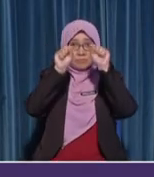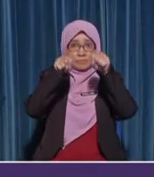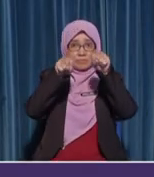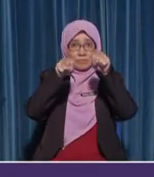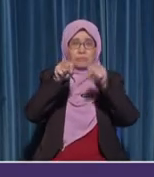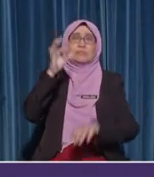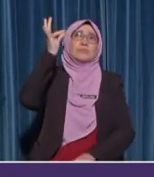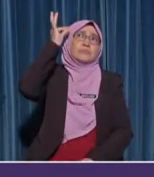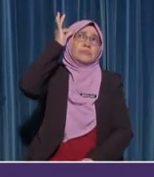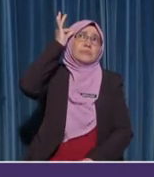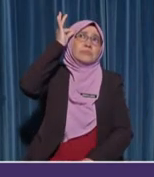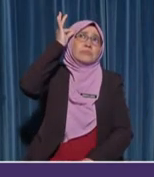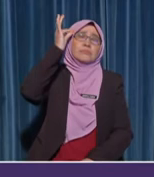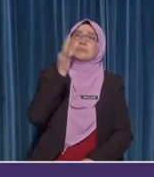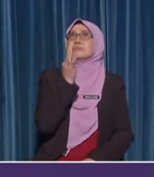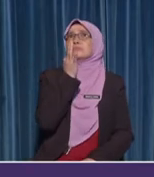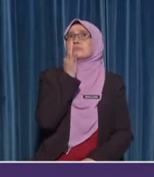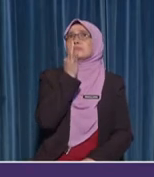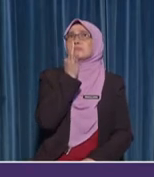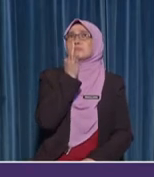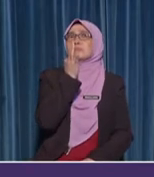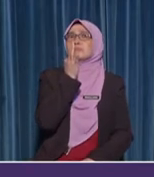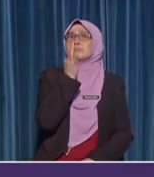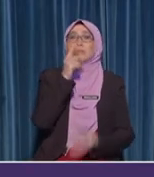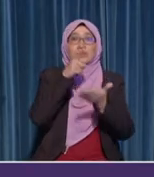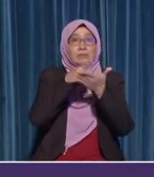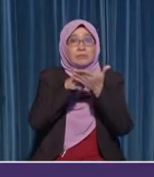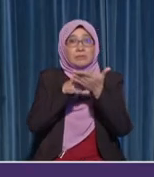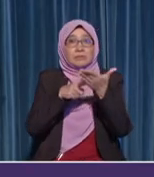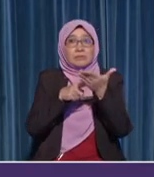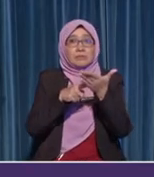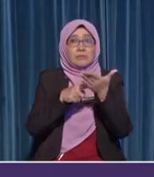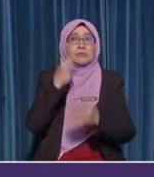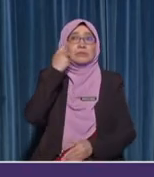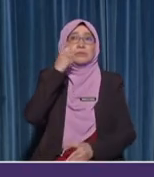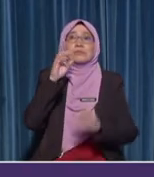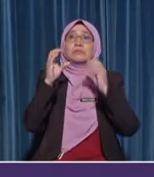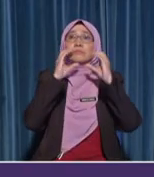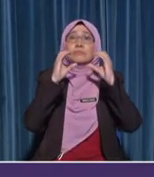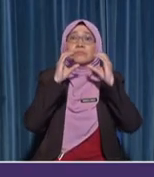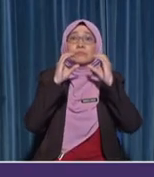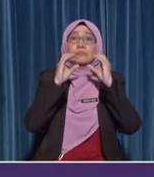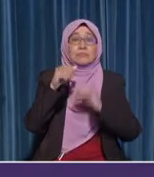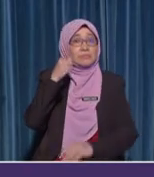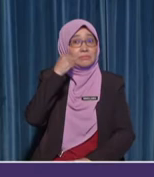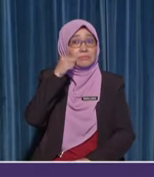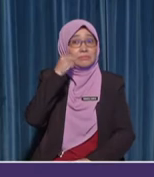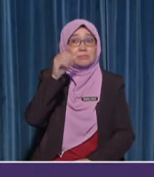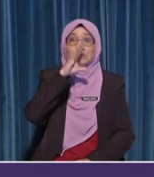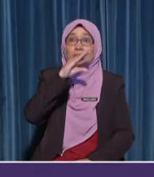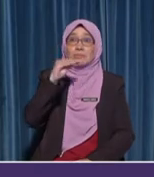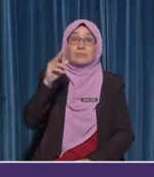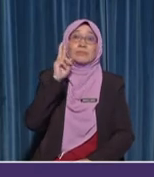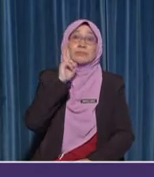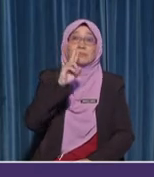or think or guess what is the dialogue between the girl and her father?